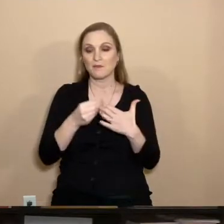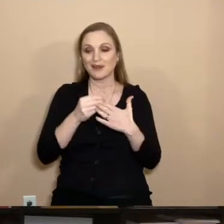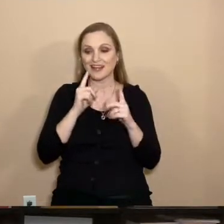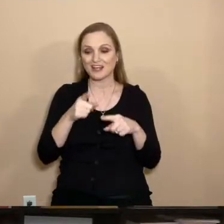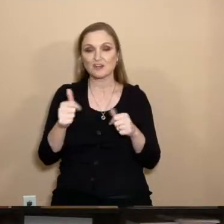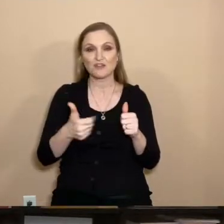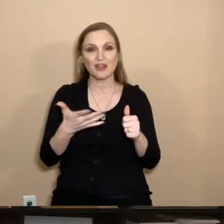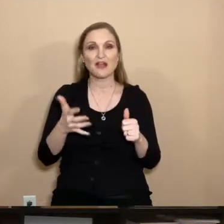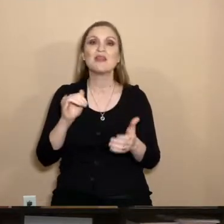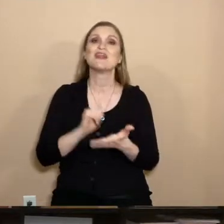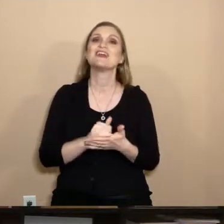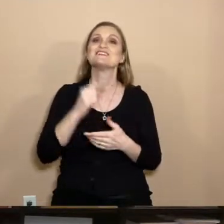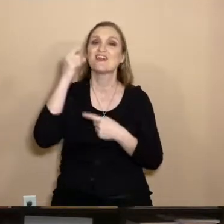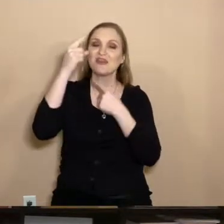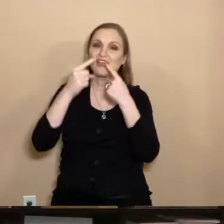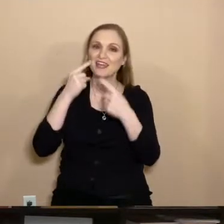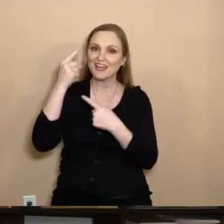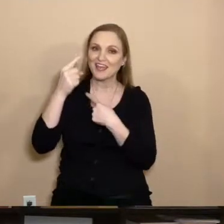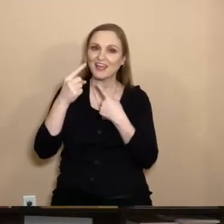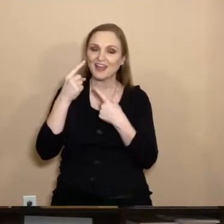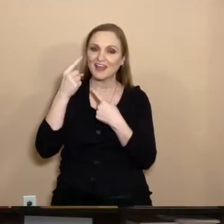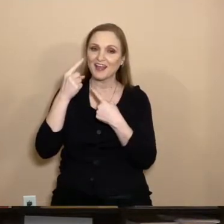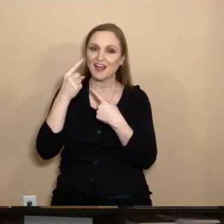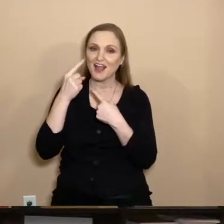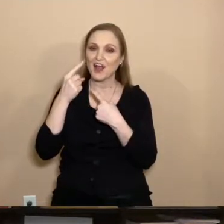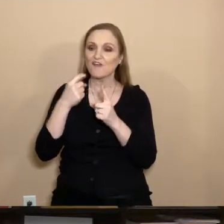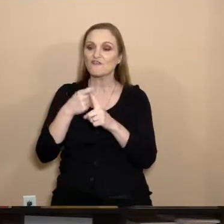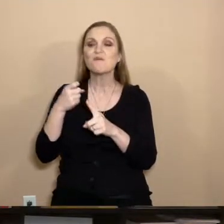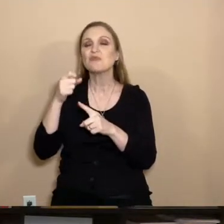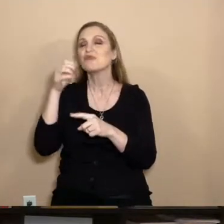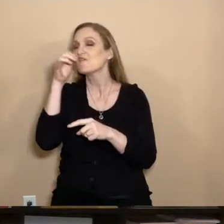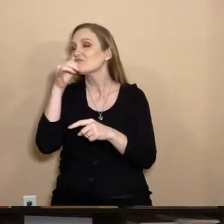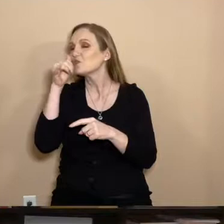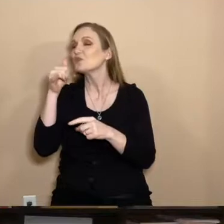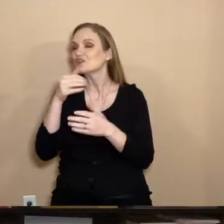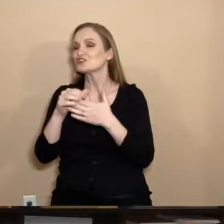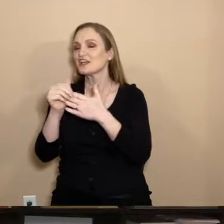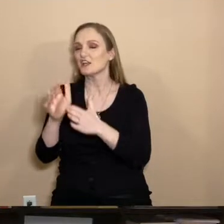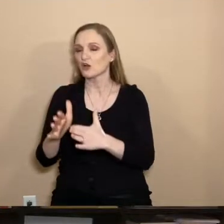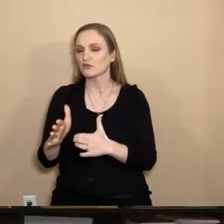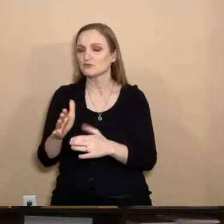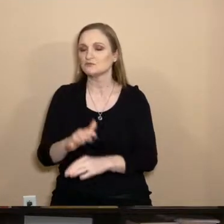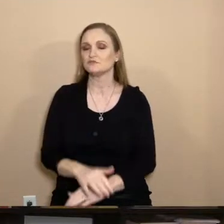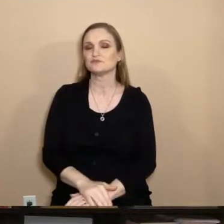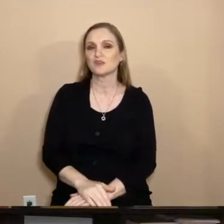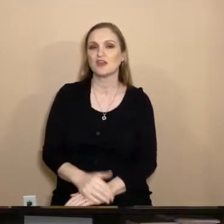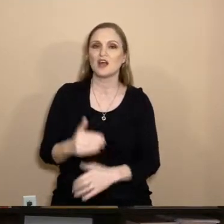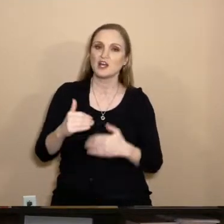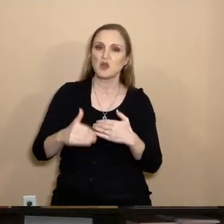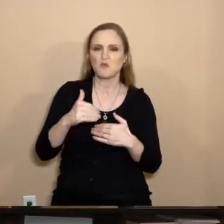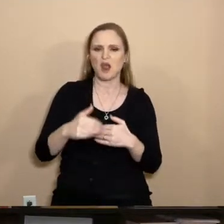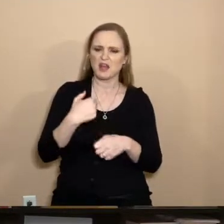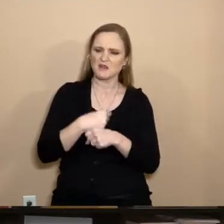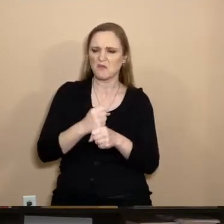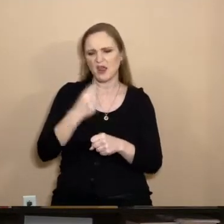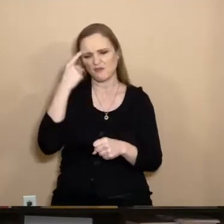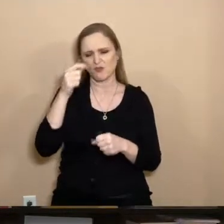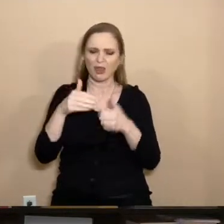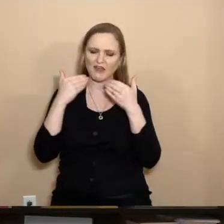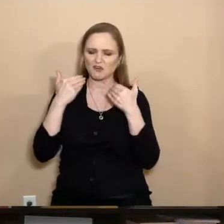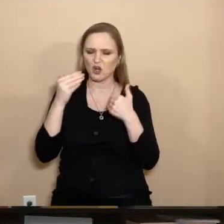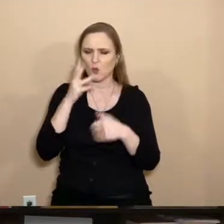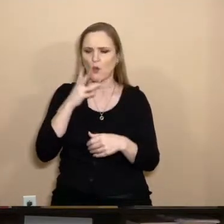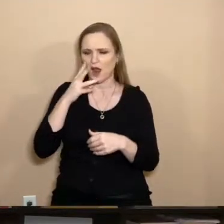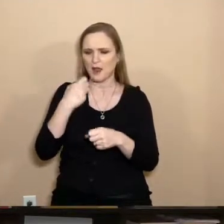the thinking, I believe, behind the foolish leader, is that, bread is just made for laughter, wine made